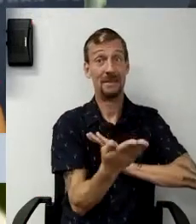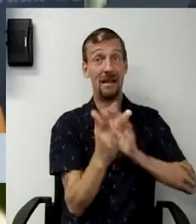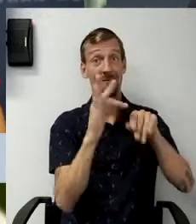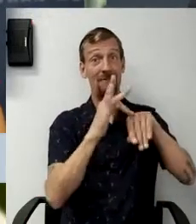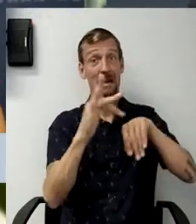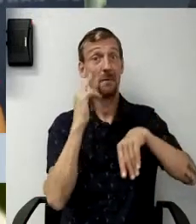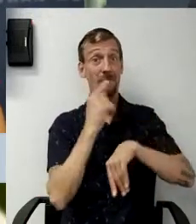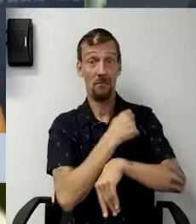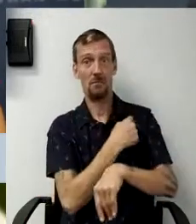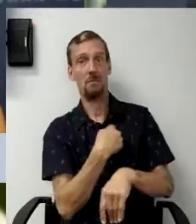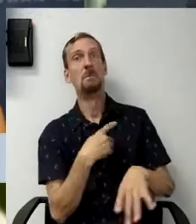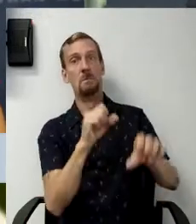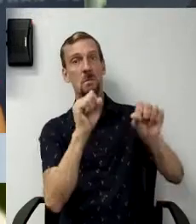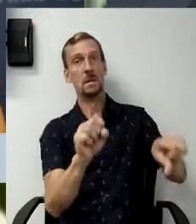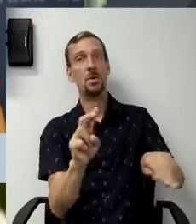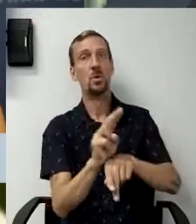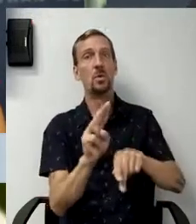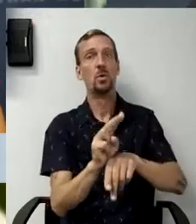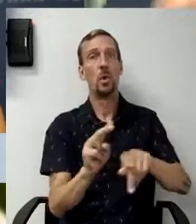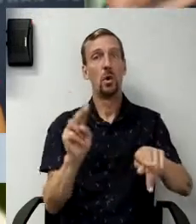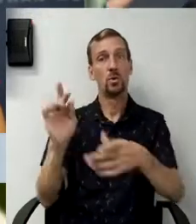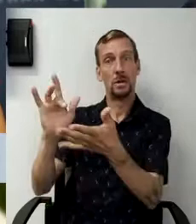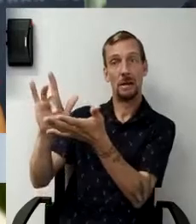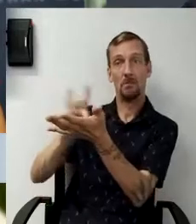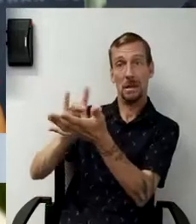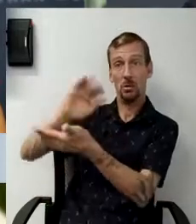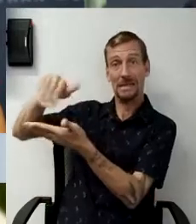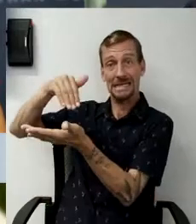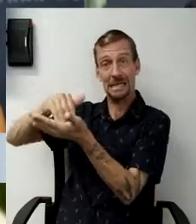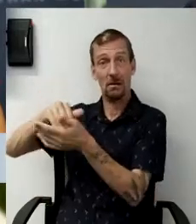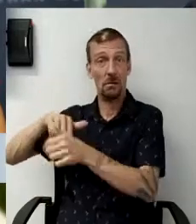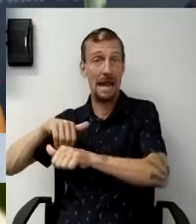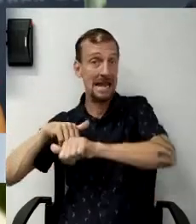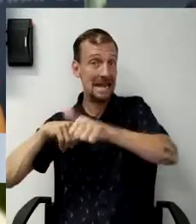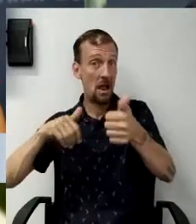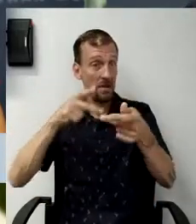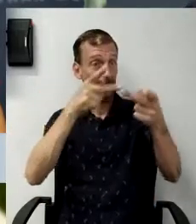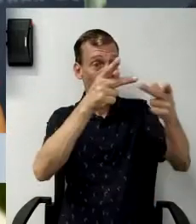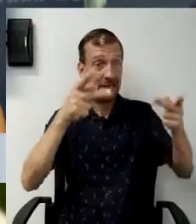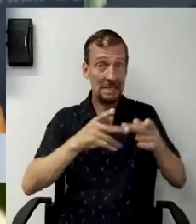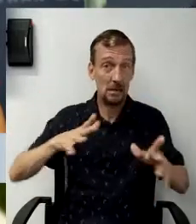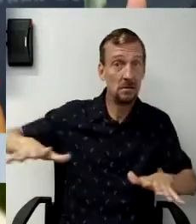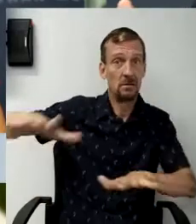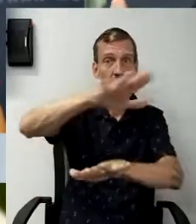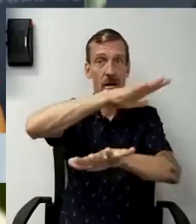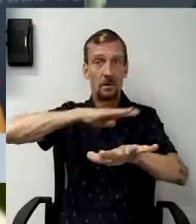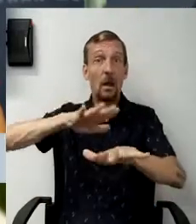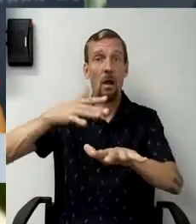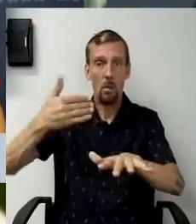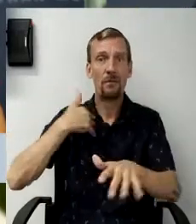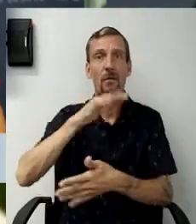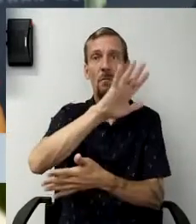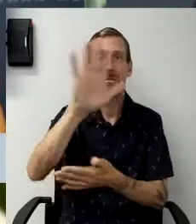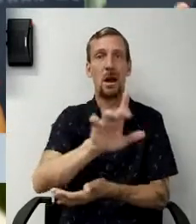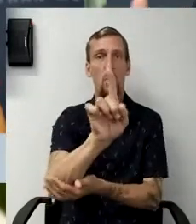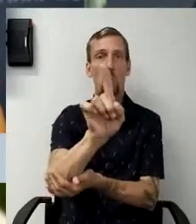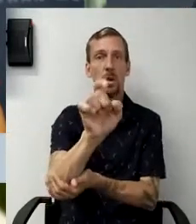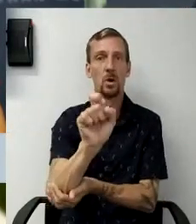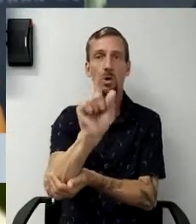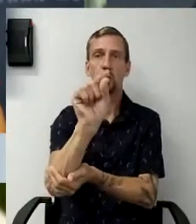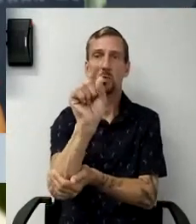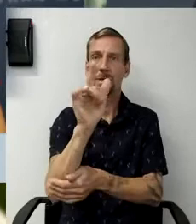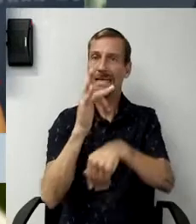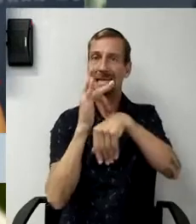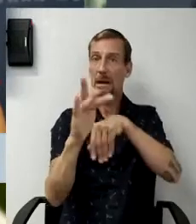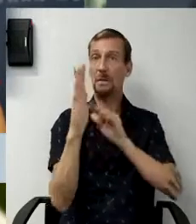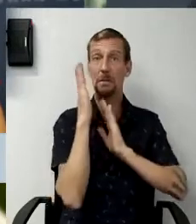are available. So between the medical center and our other facilities, we have a total of 120 empty